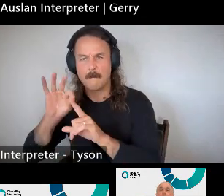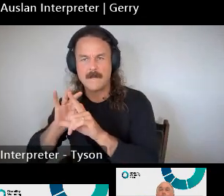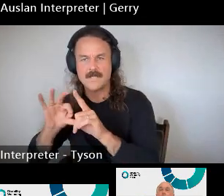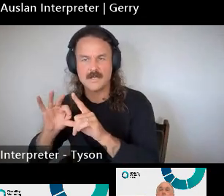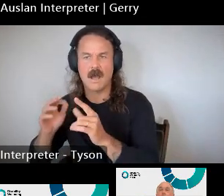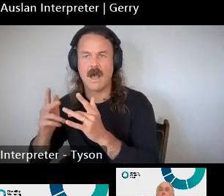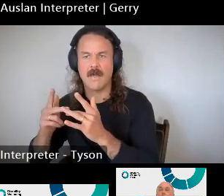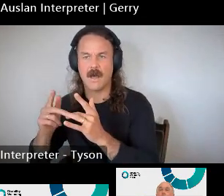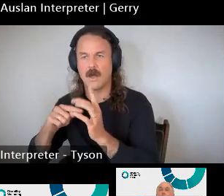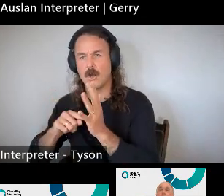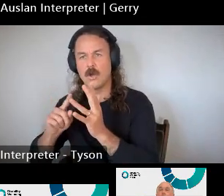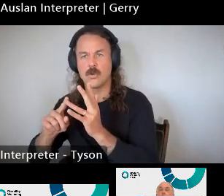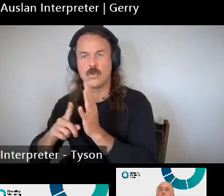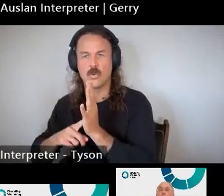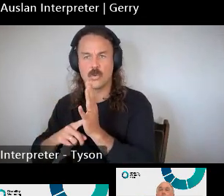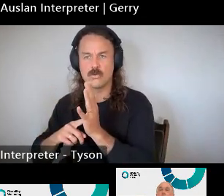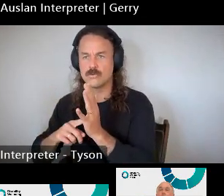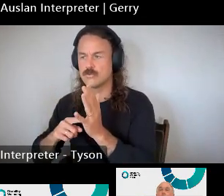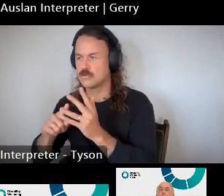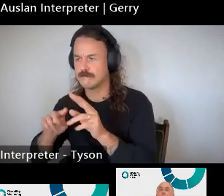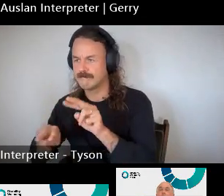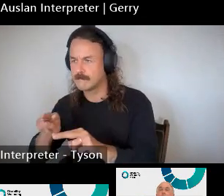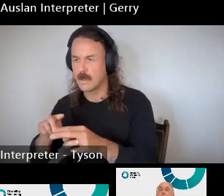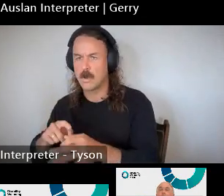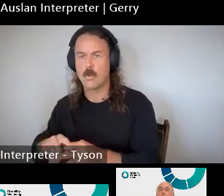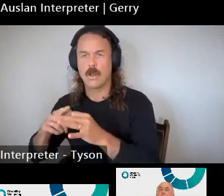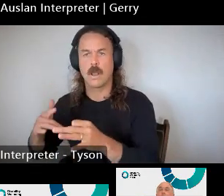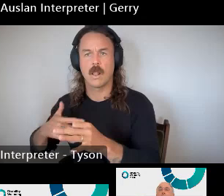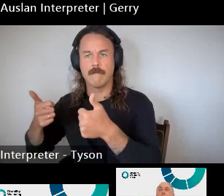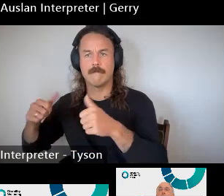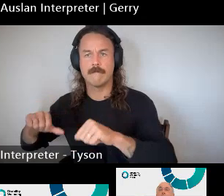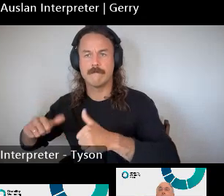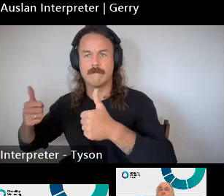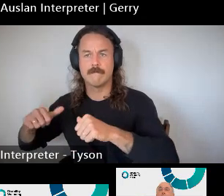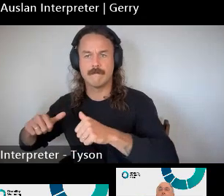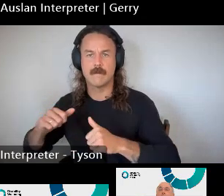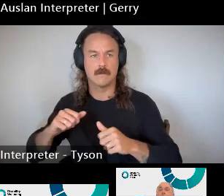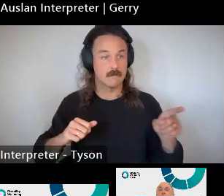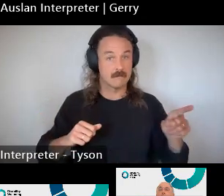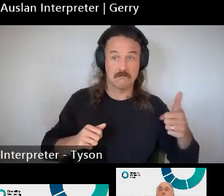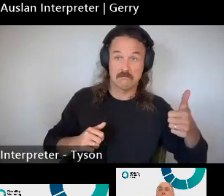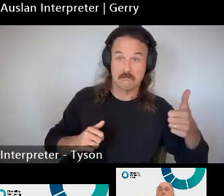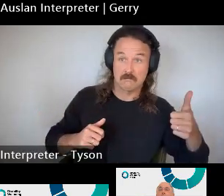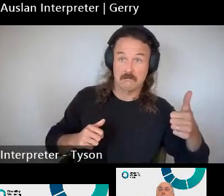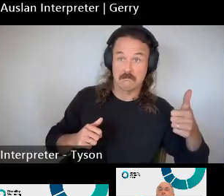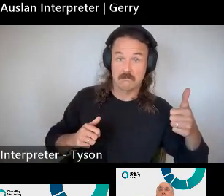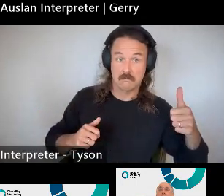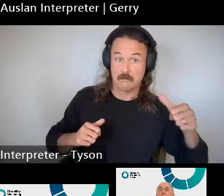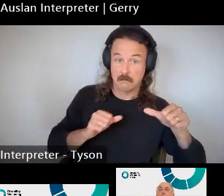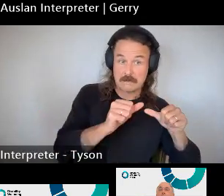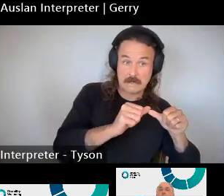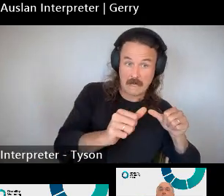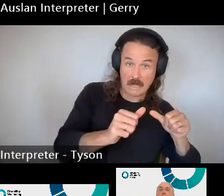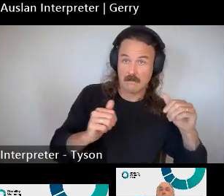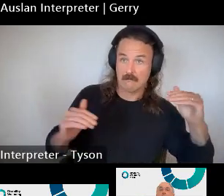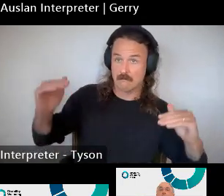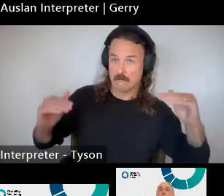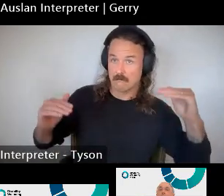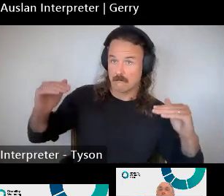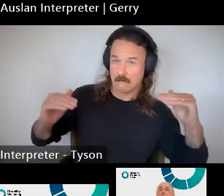measure. Then we're going to talk a bit about the website that we've developed and also the user guide. And what